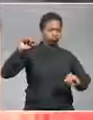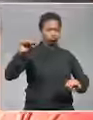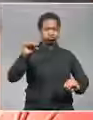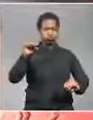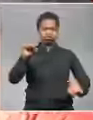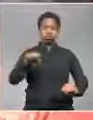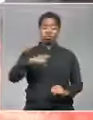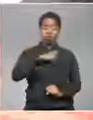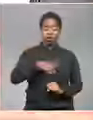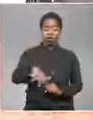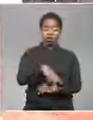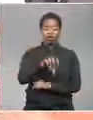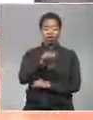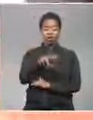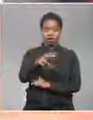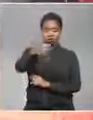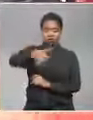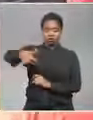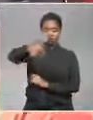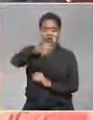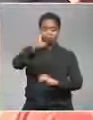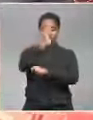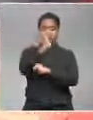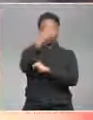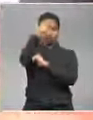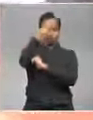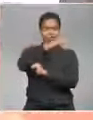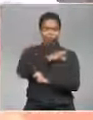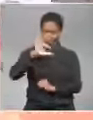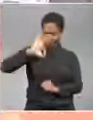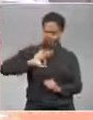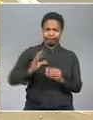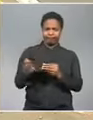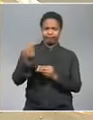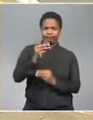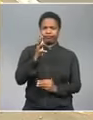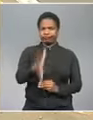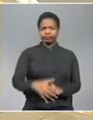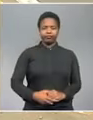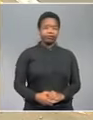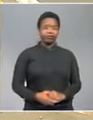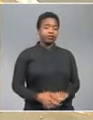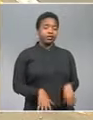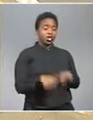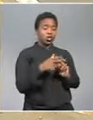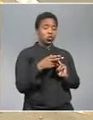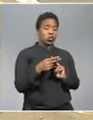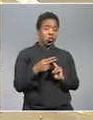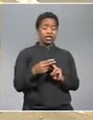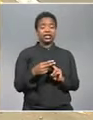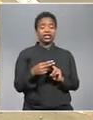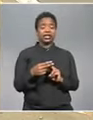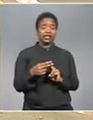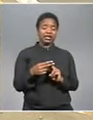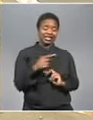descending on the SARS head office in Pretoria, all in the name of better salaries. Unions and SARS hope to resolve the